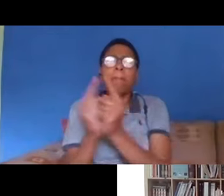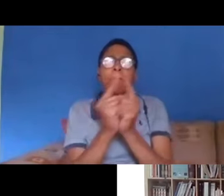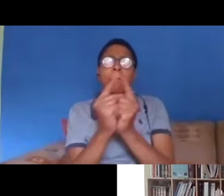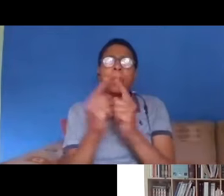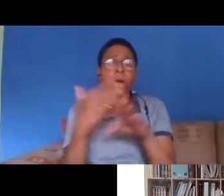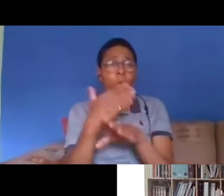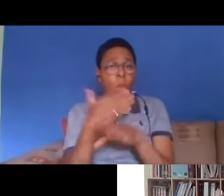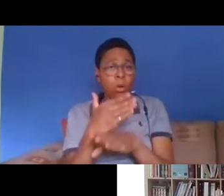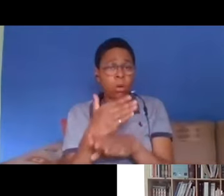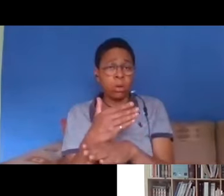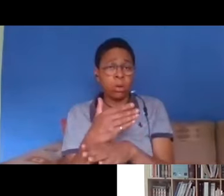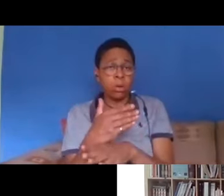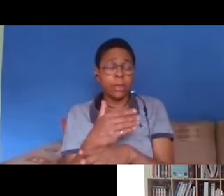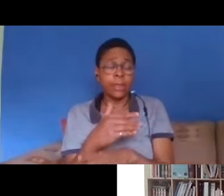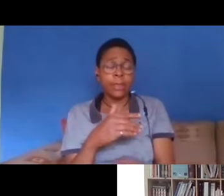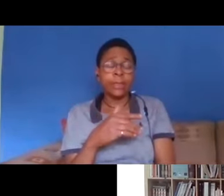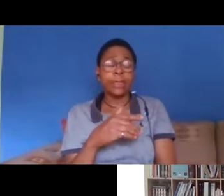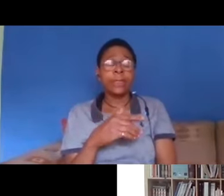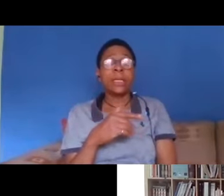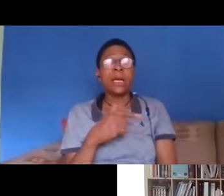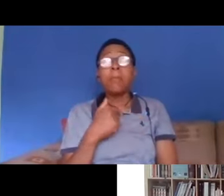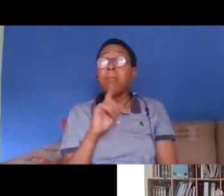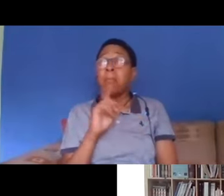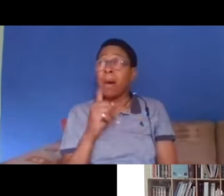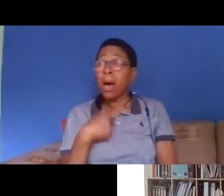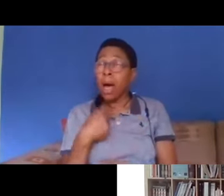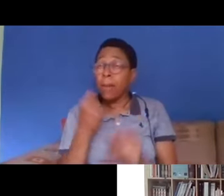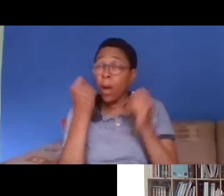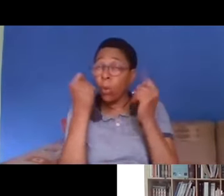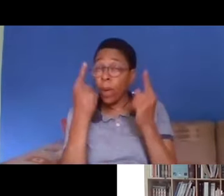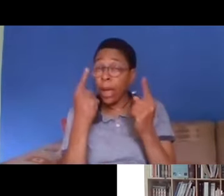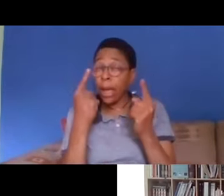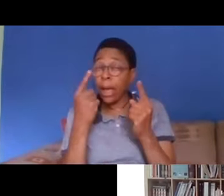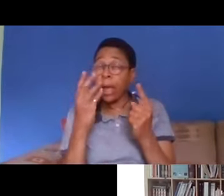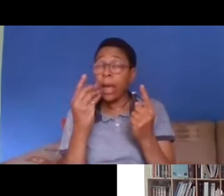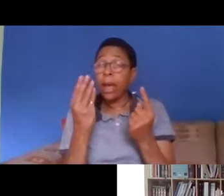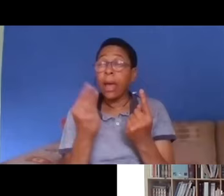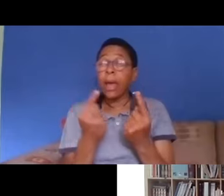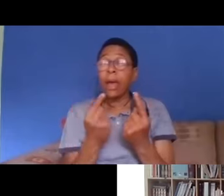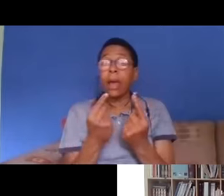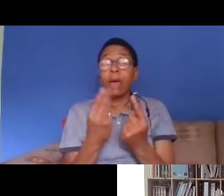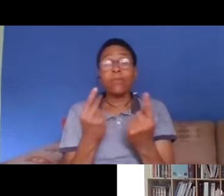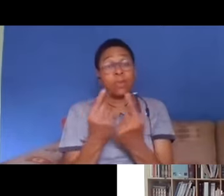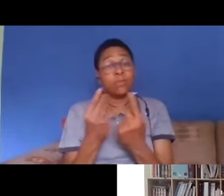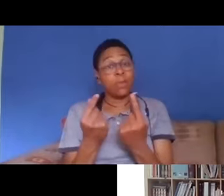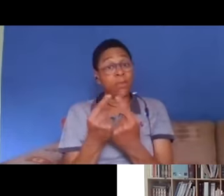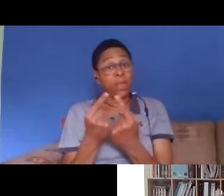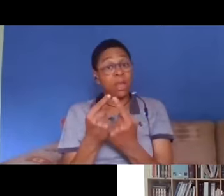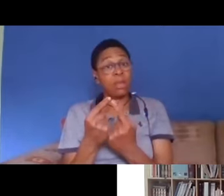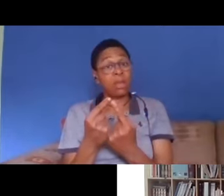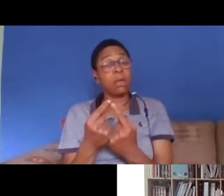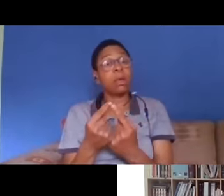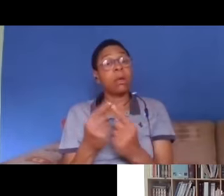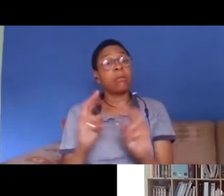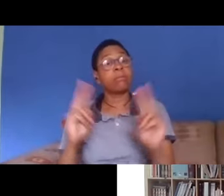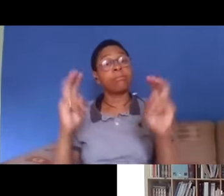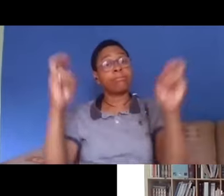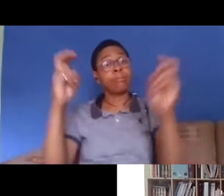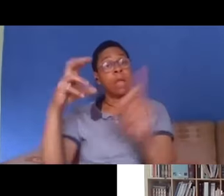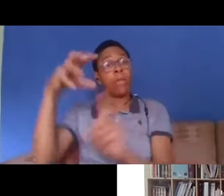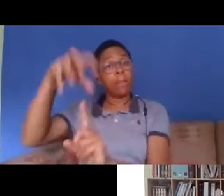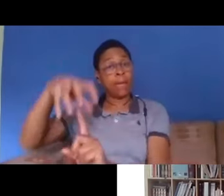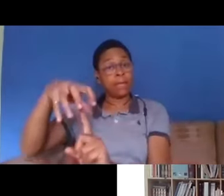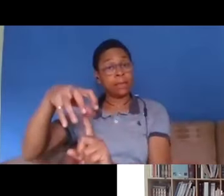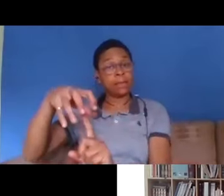of a production being undertaken by the place where there are people that will be working in partners,